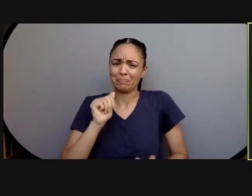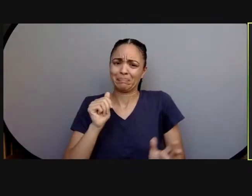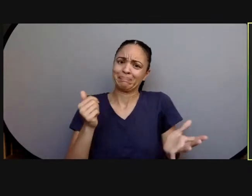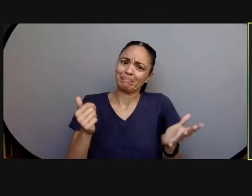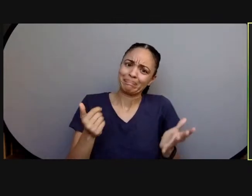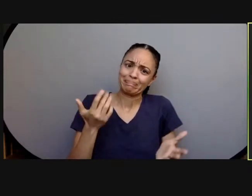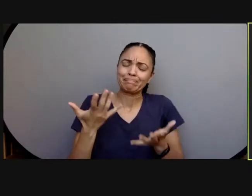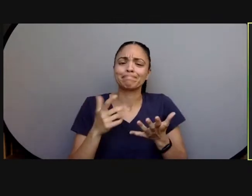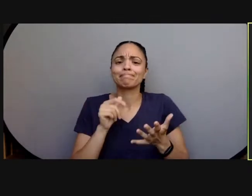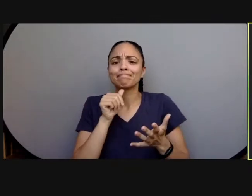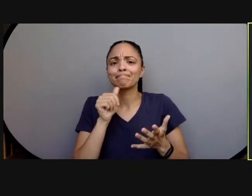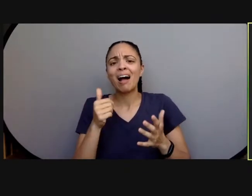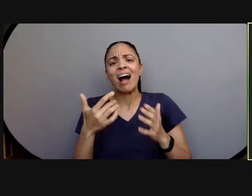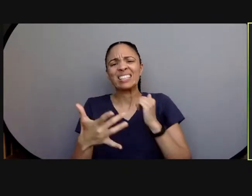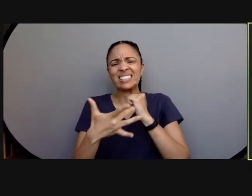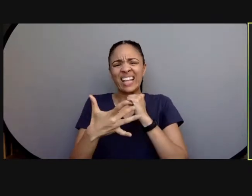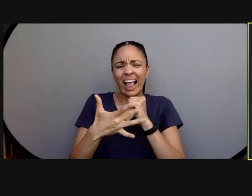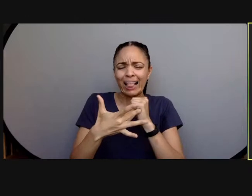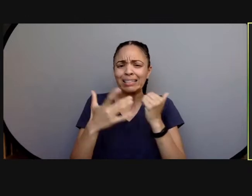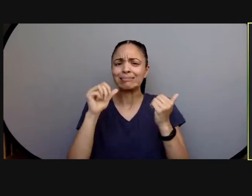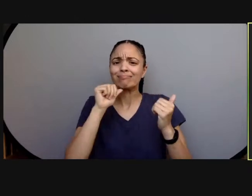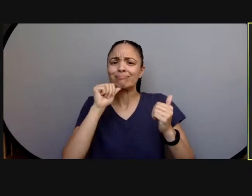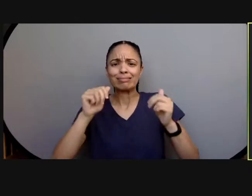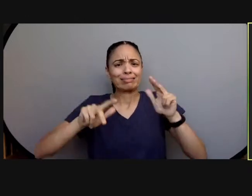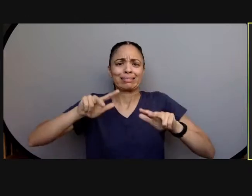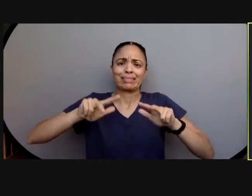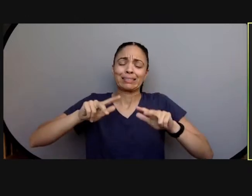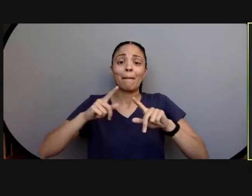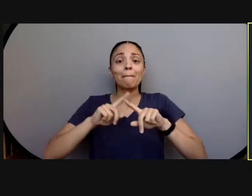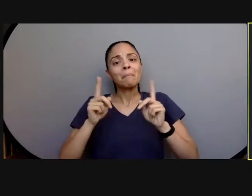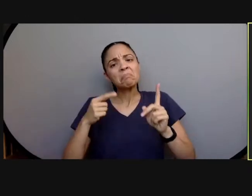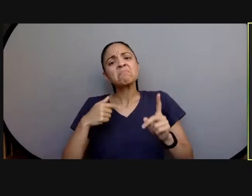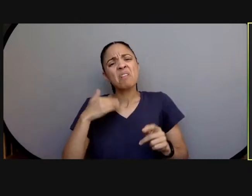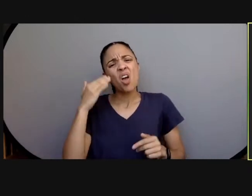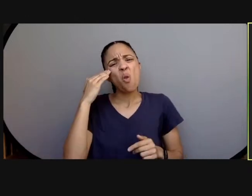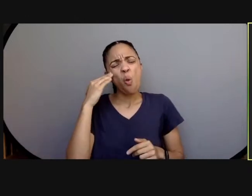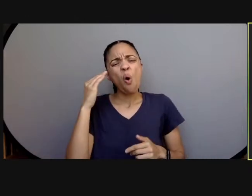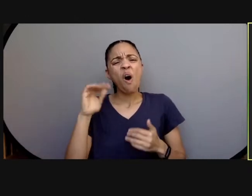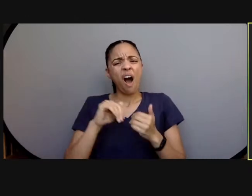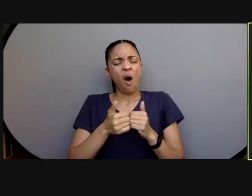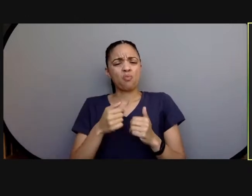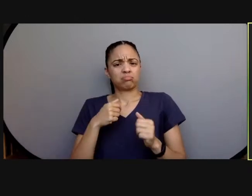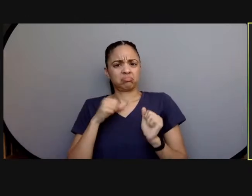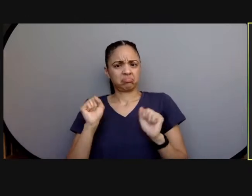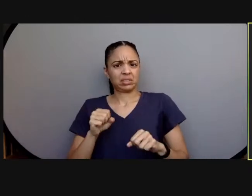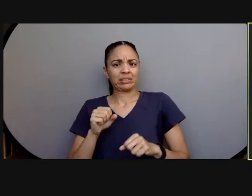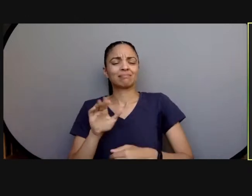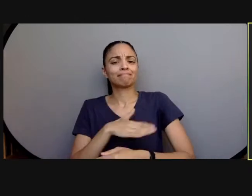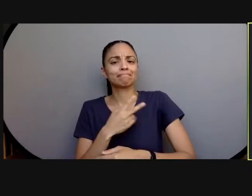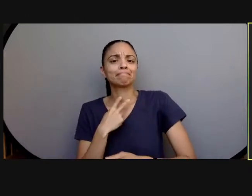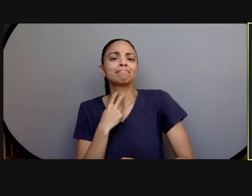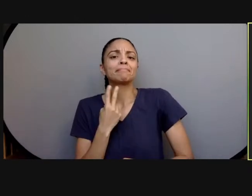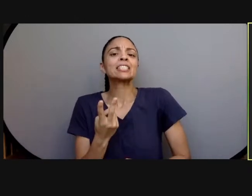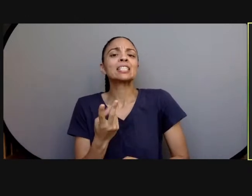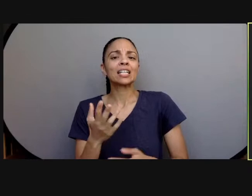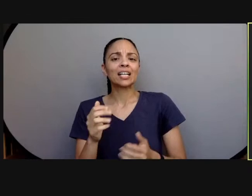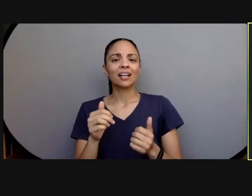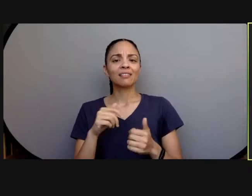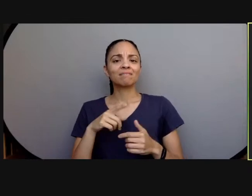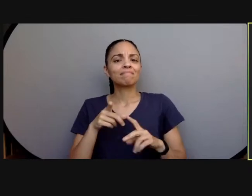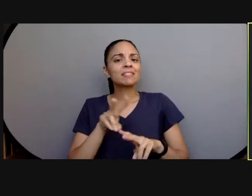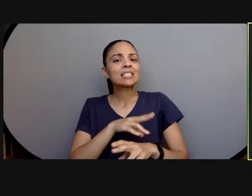techniques, but I knew how to carry a tune. I knew how to sing, you know what I mean, and sing from my heart and mean it. So that's why I could always make it through all these Broadway shows, really.